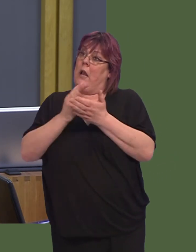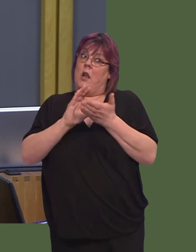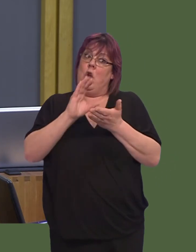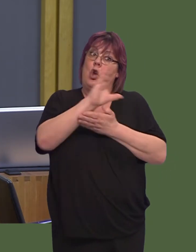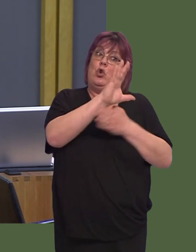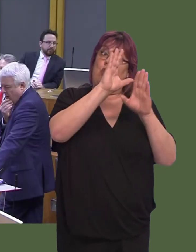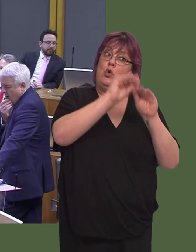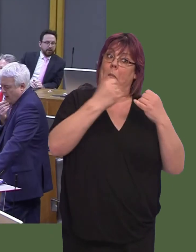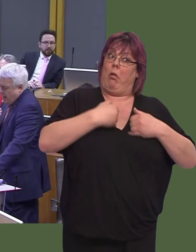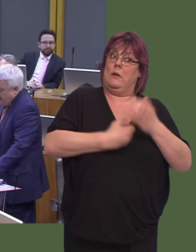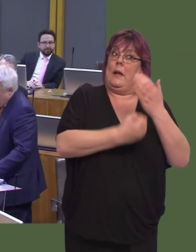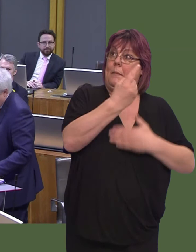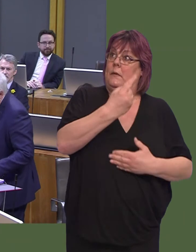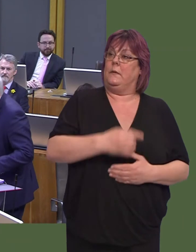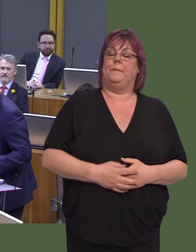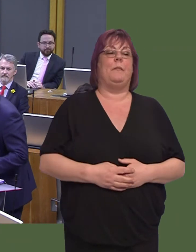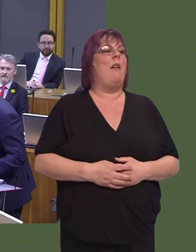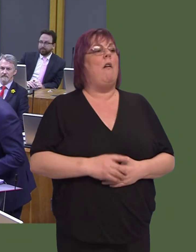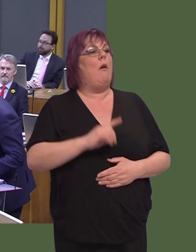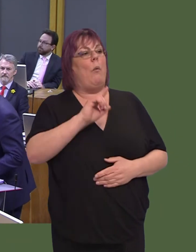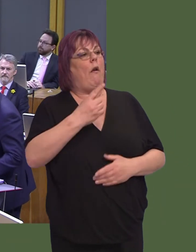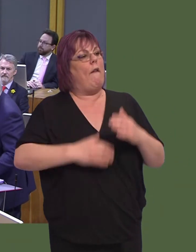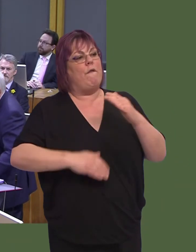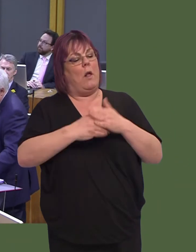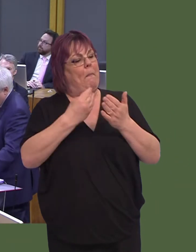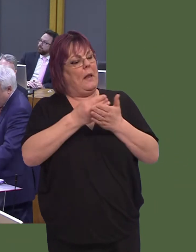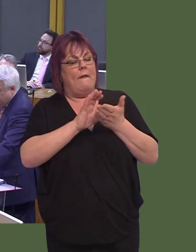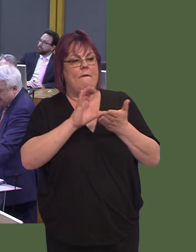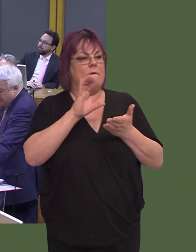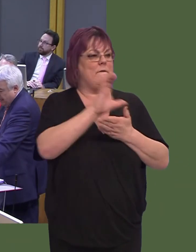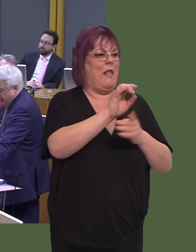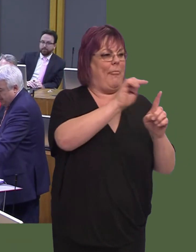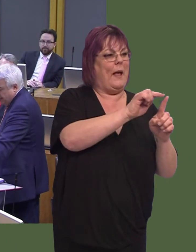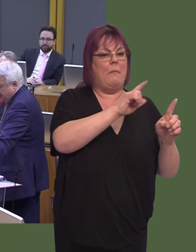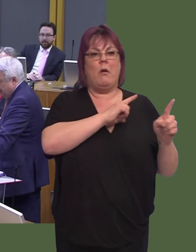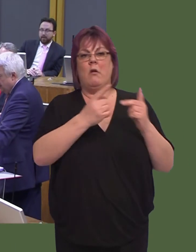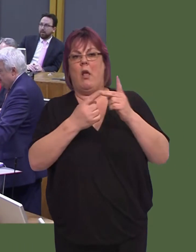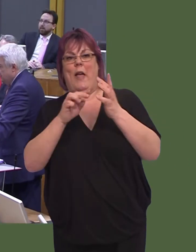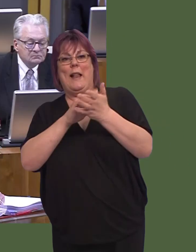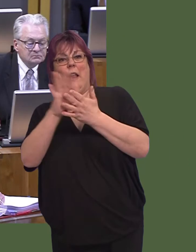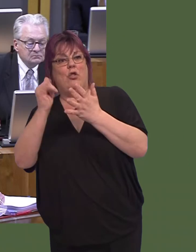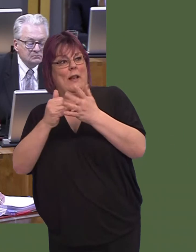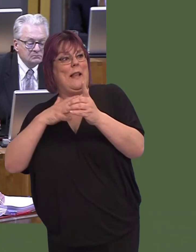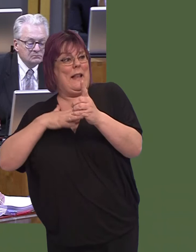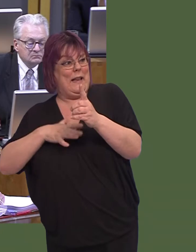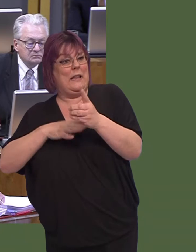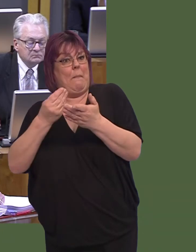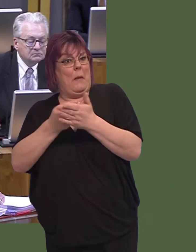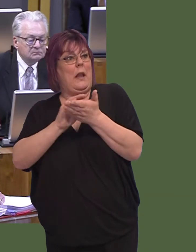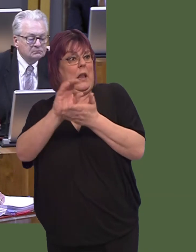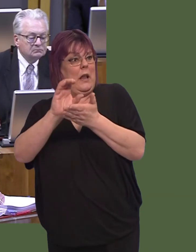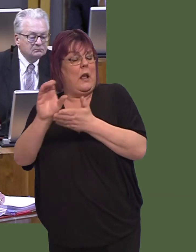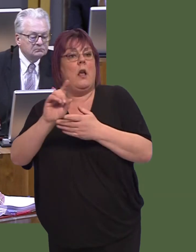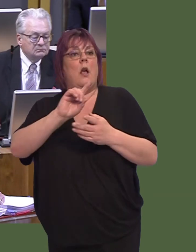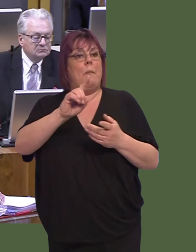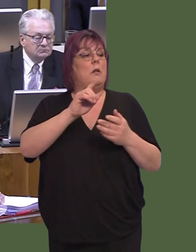in that way? I don't think we can use all new money that way because, of course, there are pressures elsewhere in the NHS. Sensibly, of course, I don't disagree with what he's